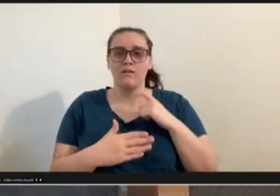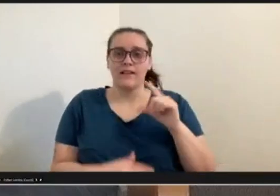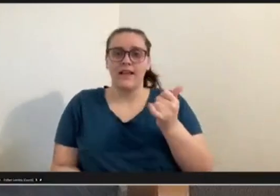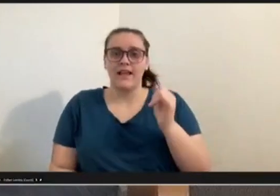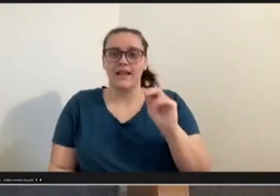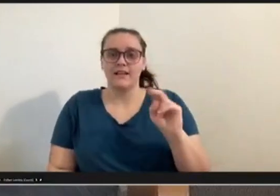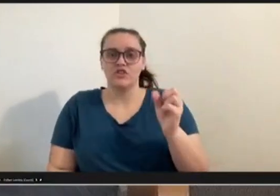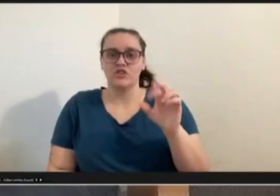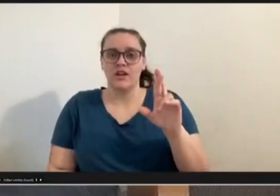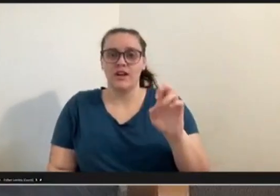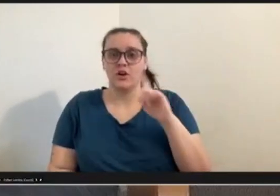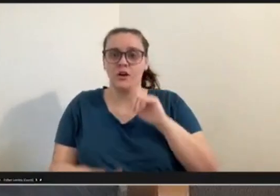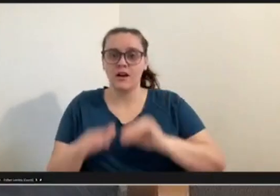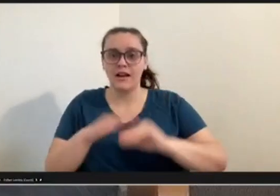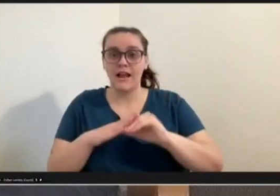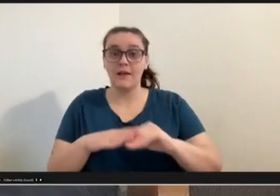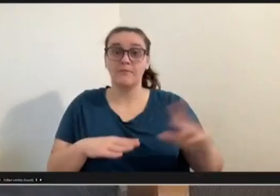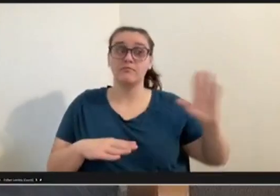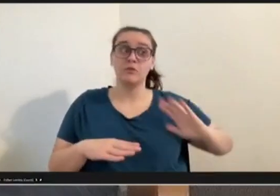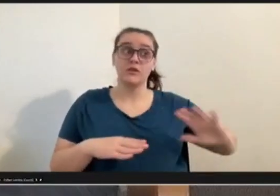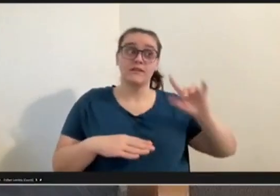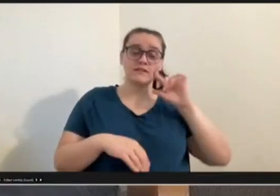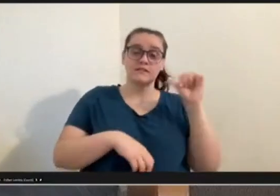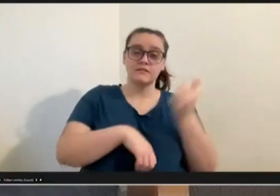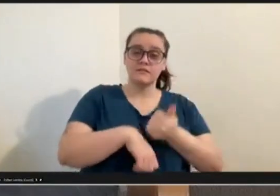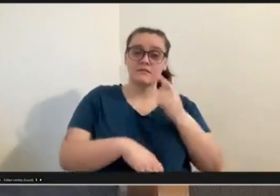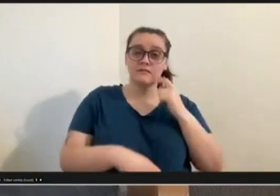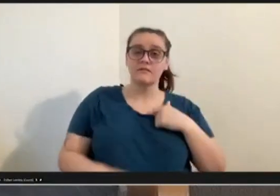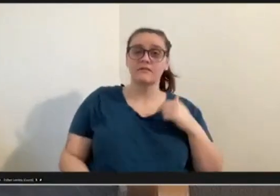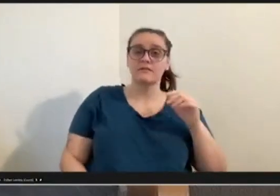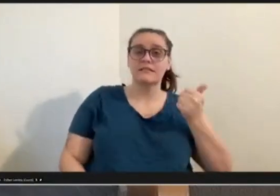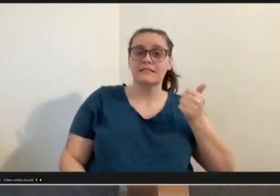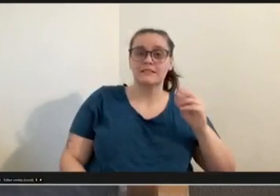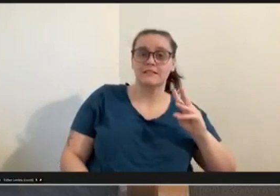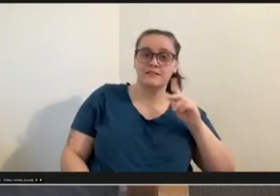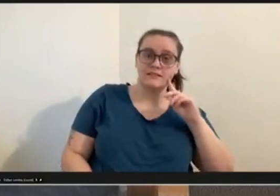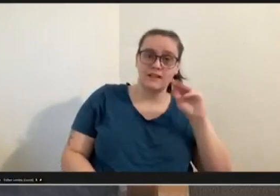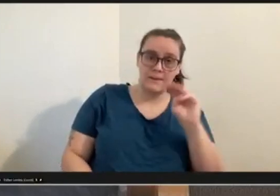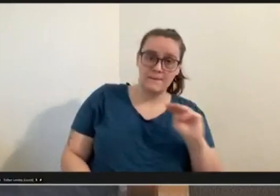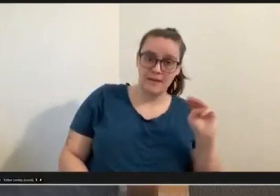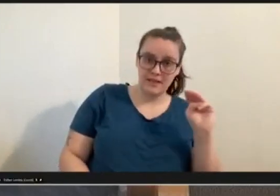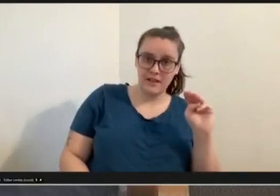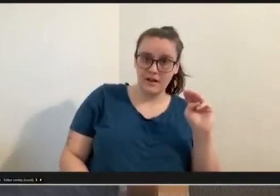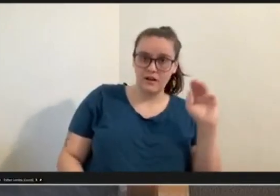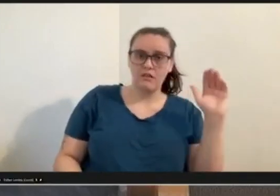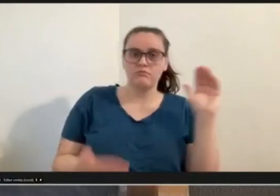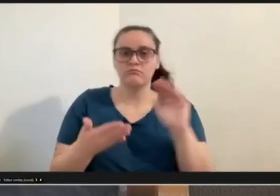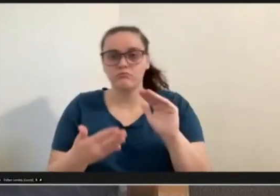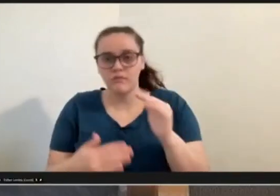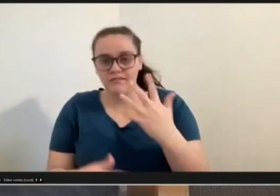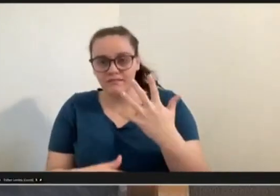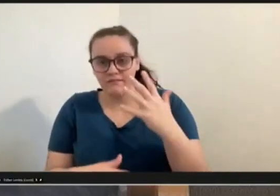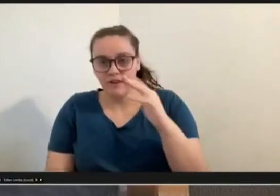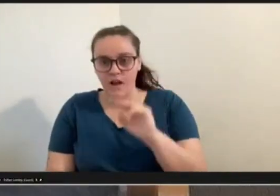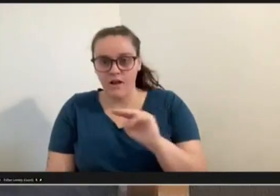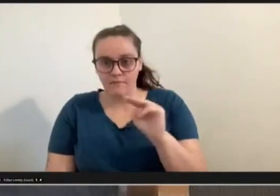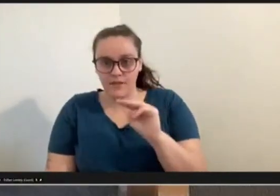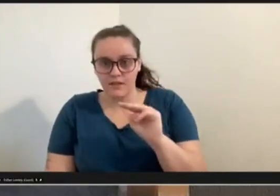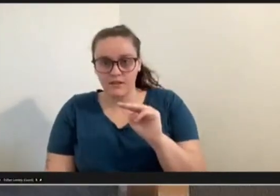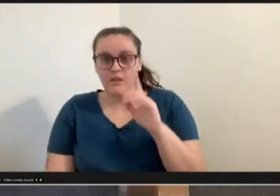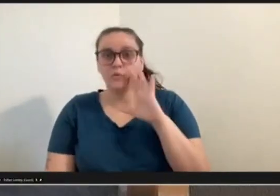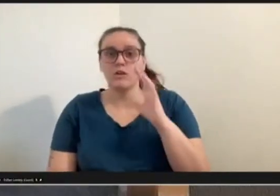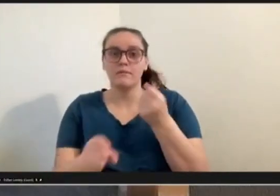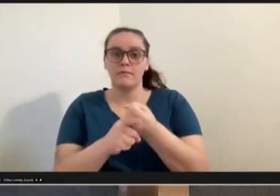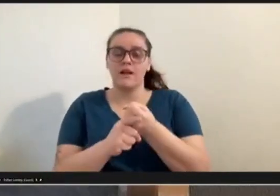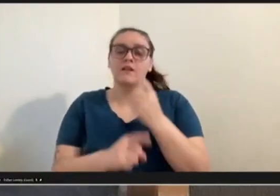million to $5 million. This will significantly impact one county in Oregon, Washington County, that stands to support the bulk